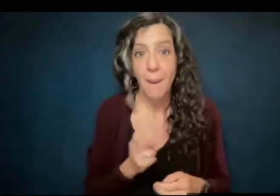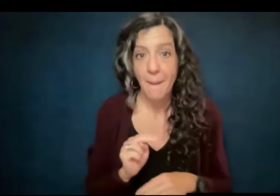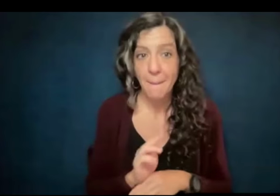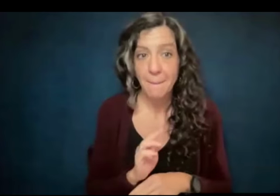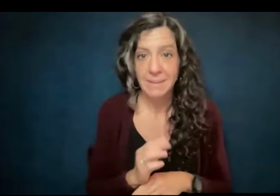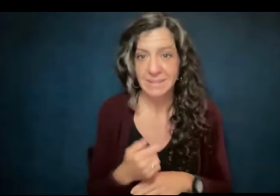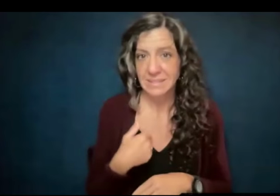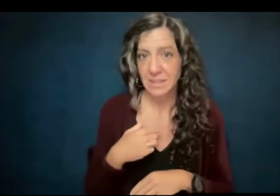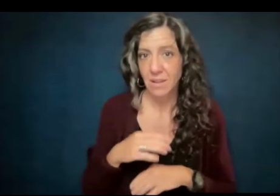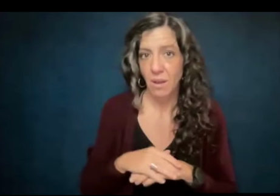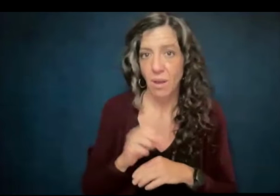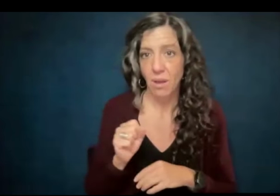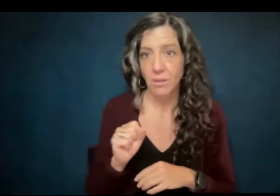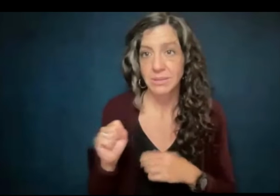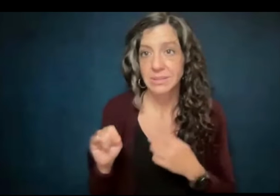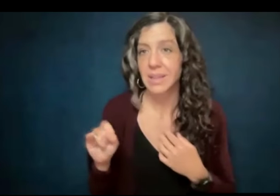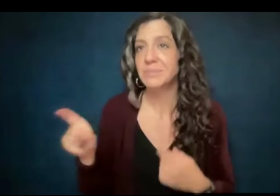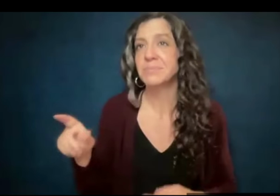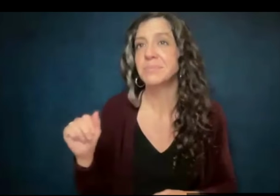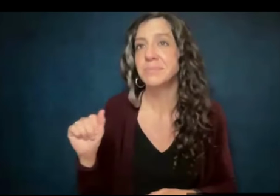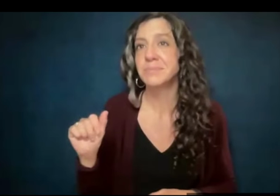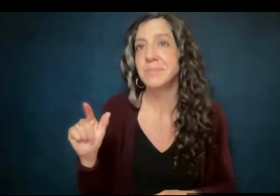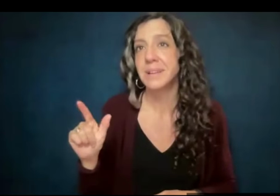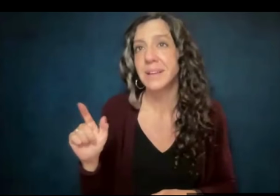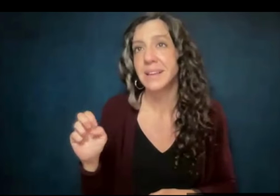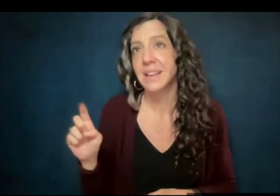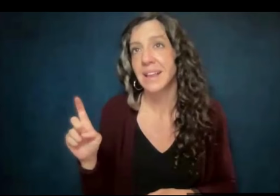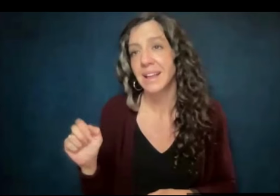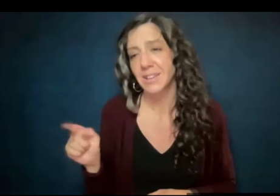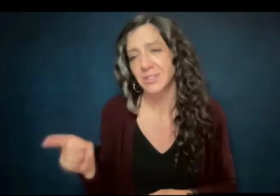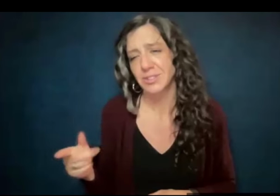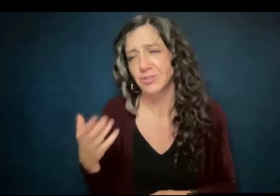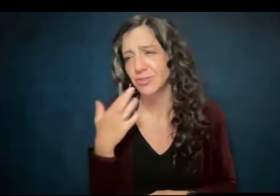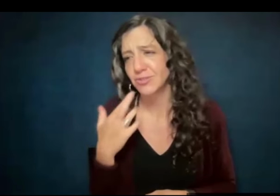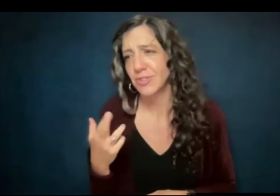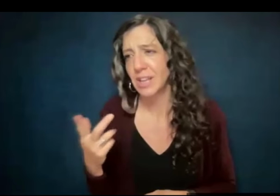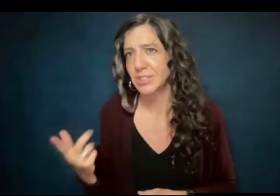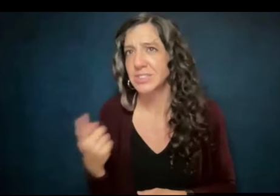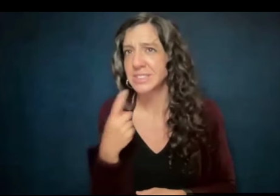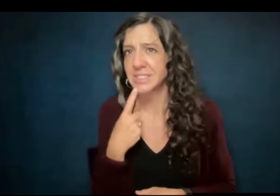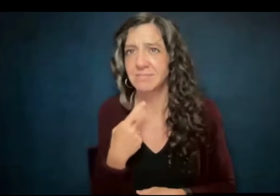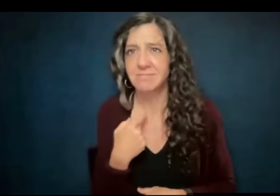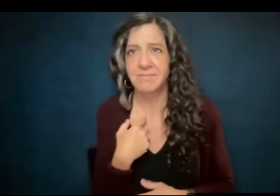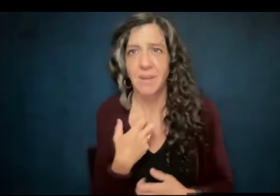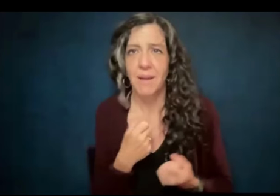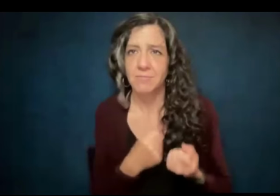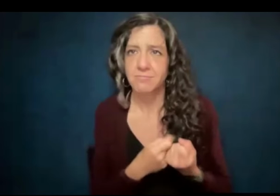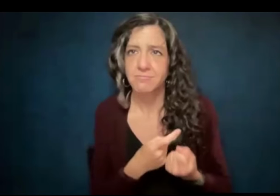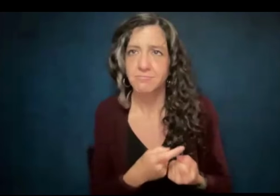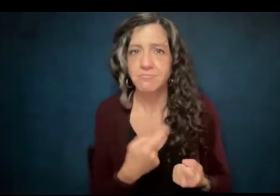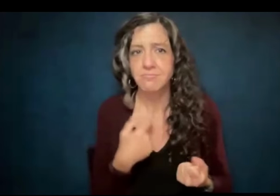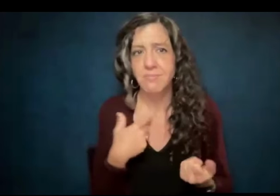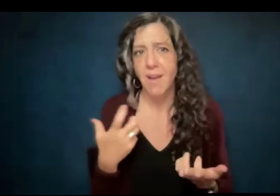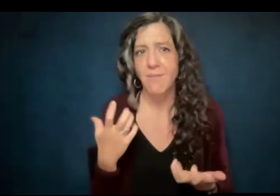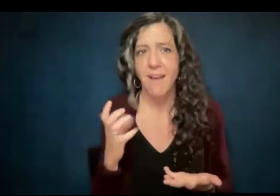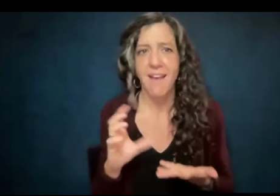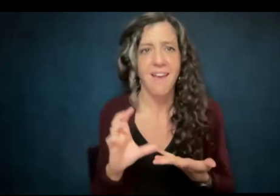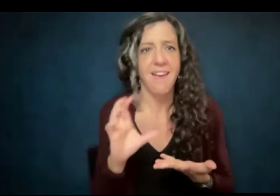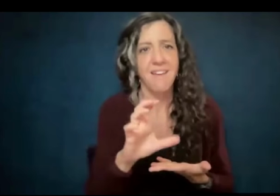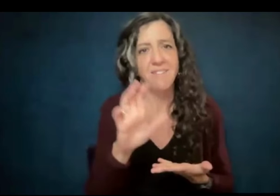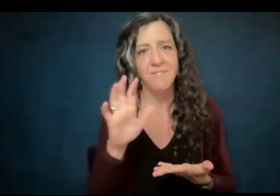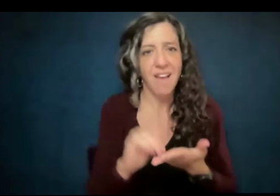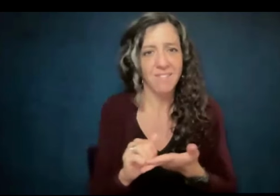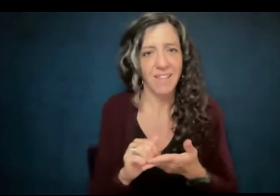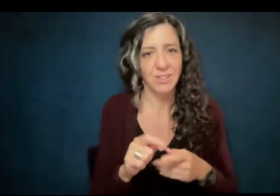SSI, and Aleda, she's my good friend, she wants to help me out. She says, "Deborah, I want to give you $5,000 to help you start